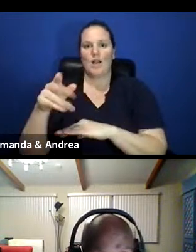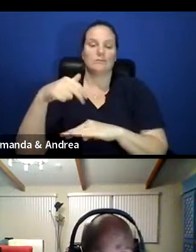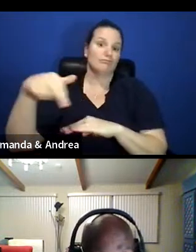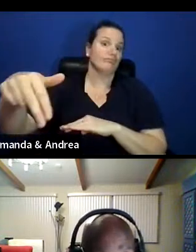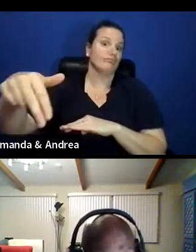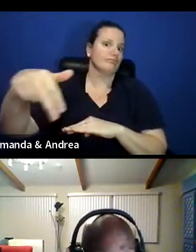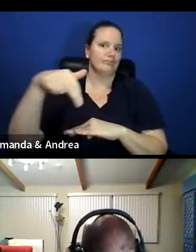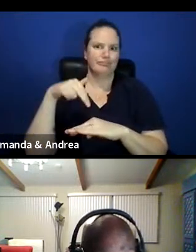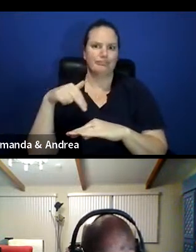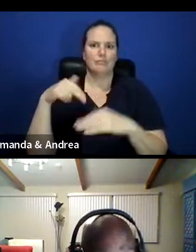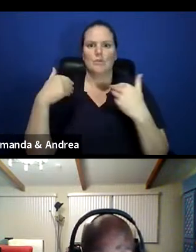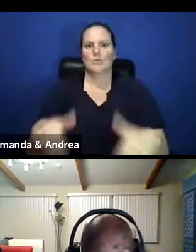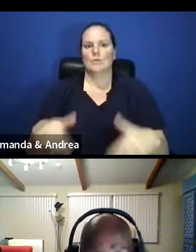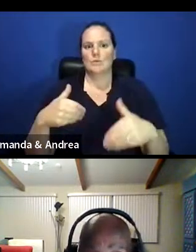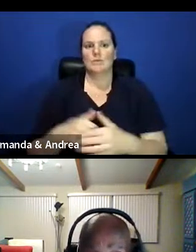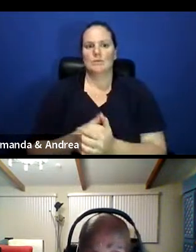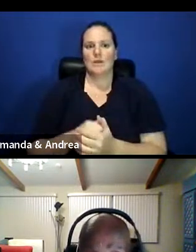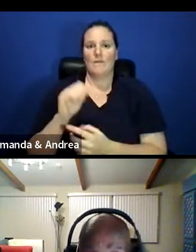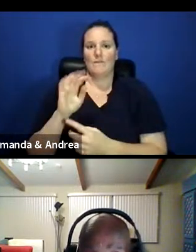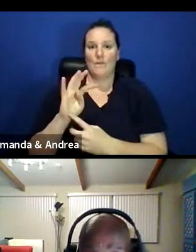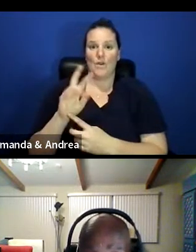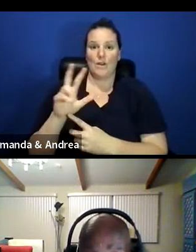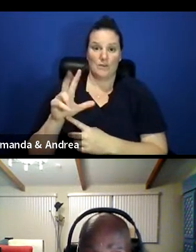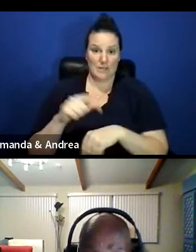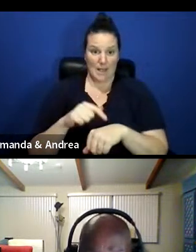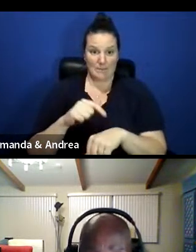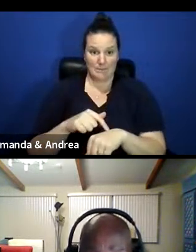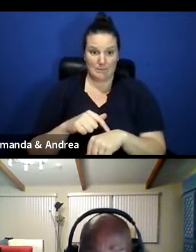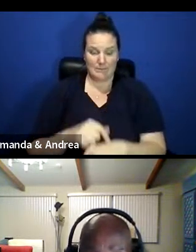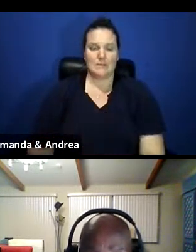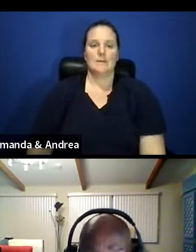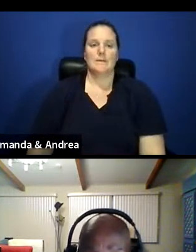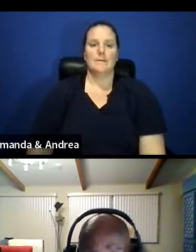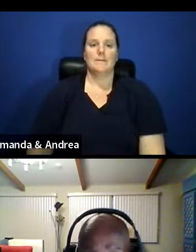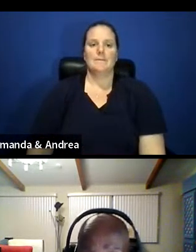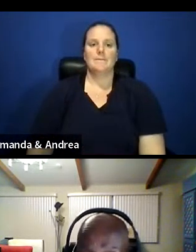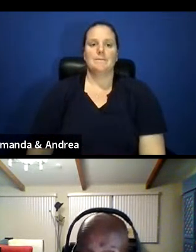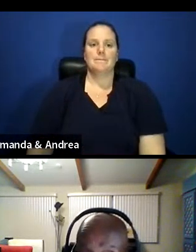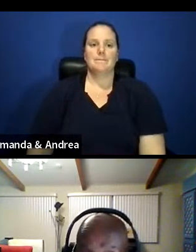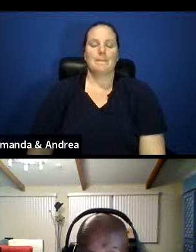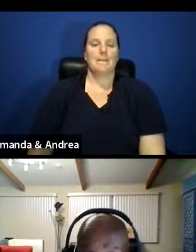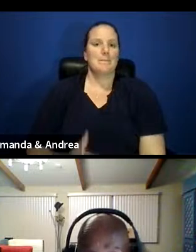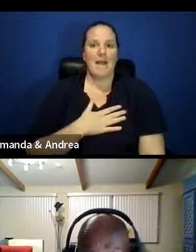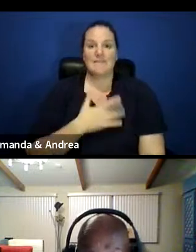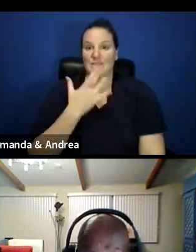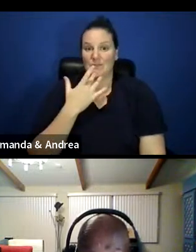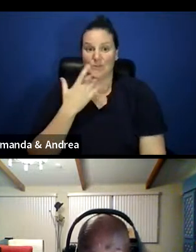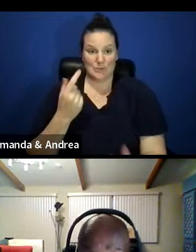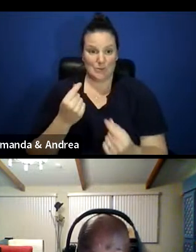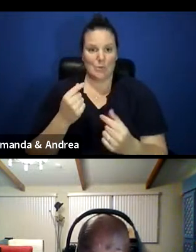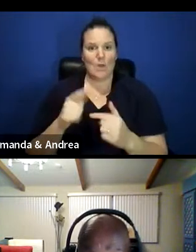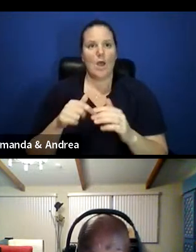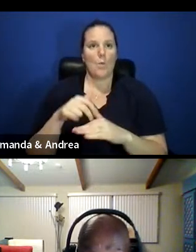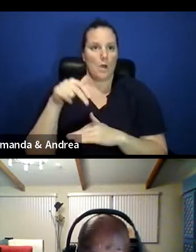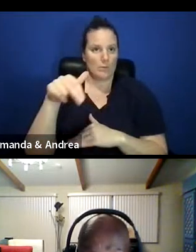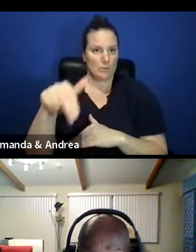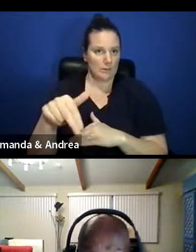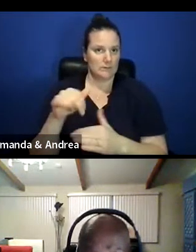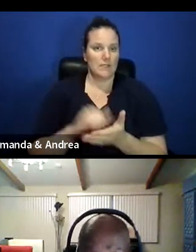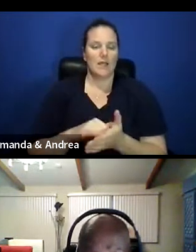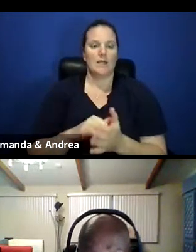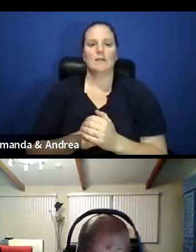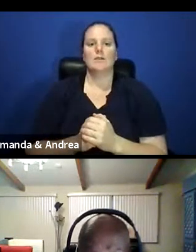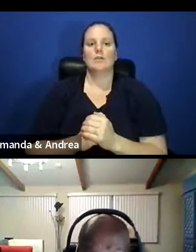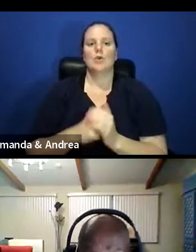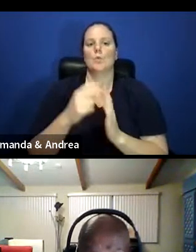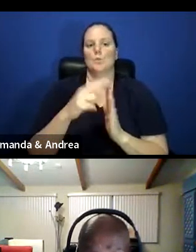back 43 times, and one of my favorite things to do is when I walk across it is to read